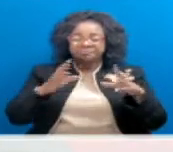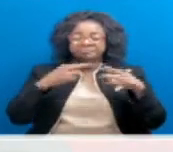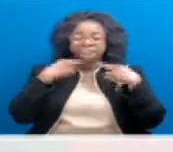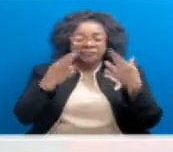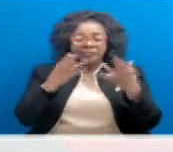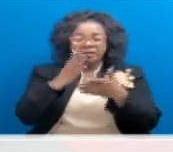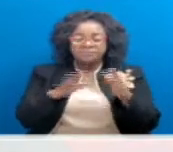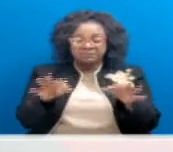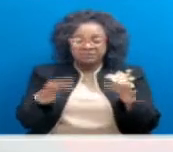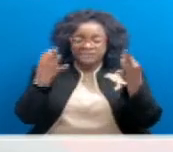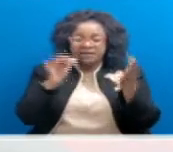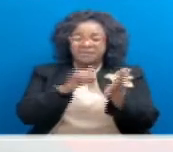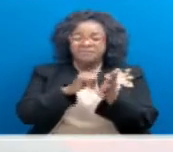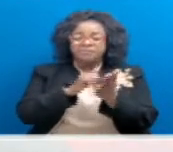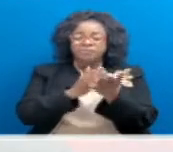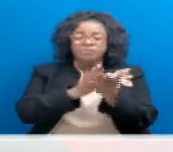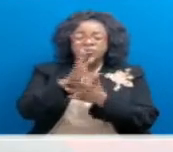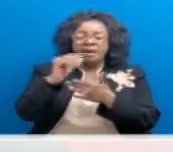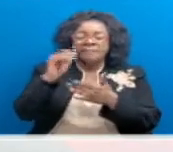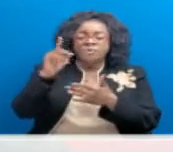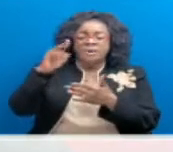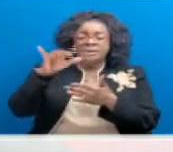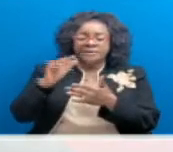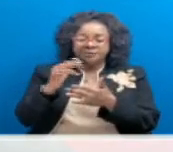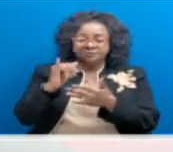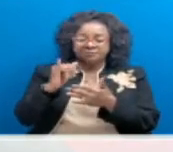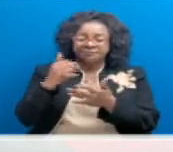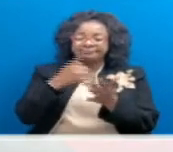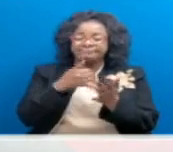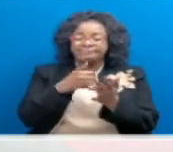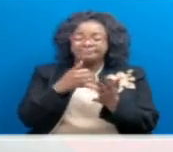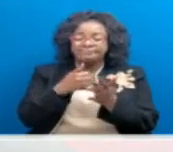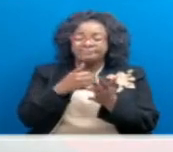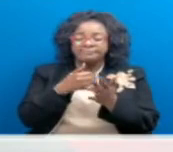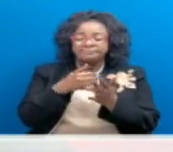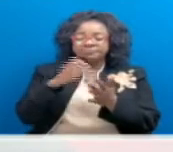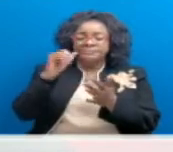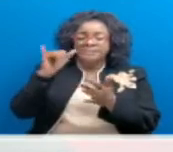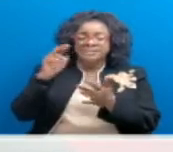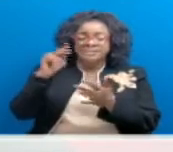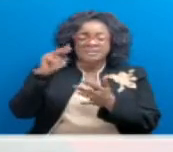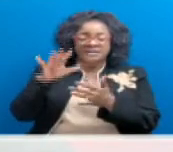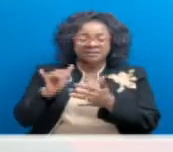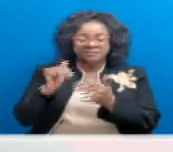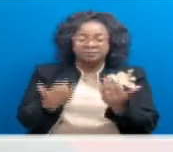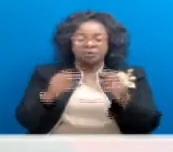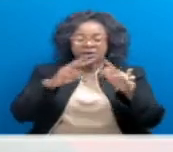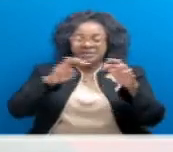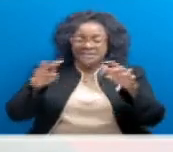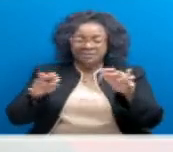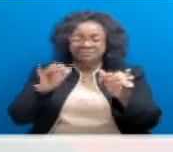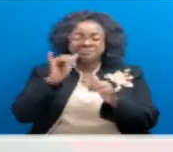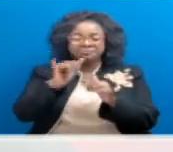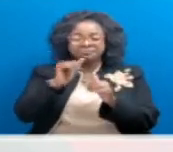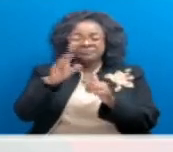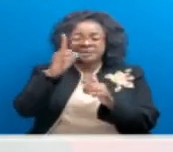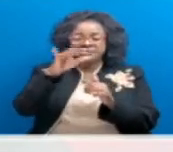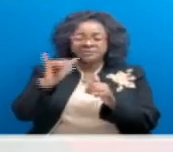some discoveries that threw Abdullahi Mohamed into the mix. NTV's Sydney Chazima now examines the man the DCI